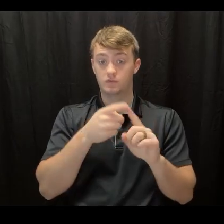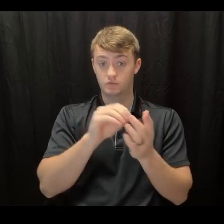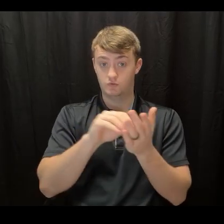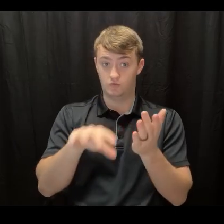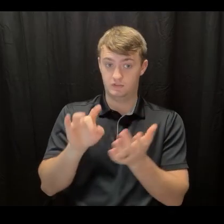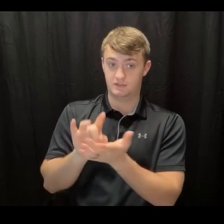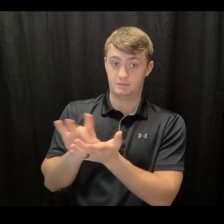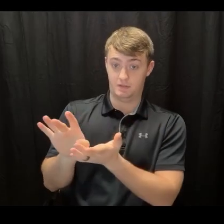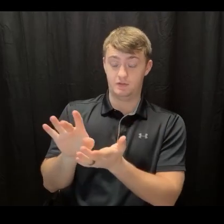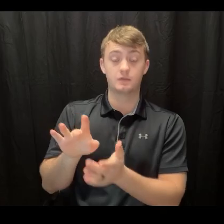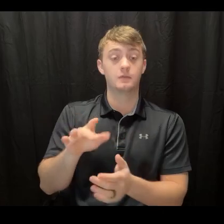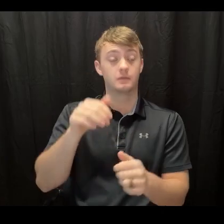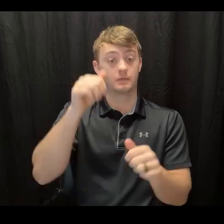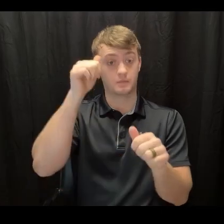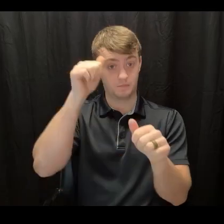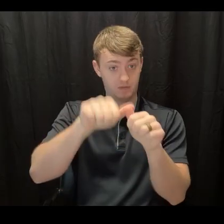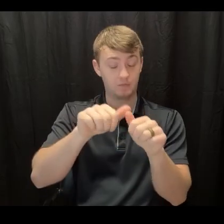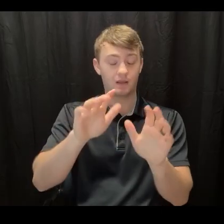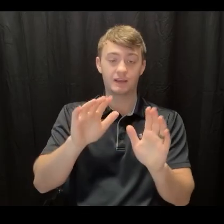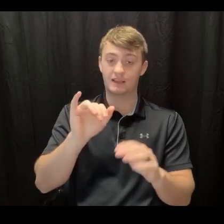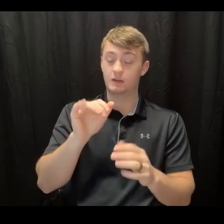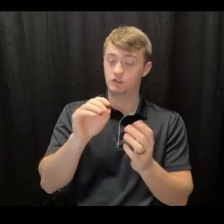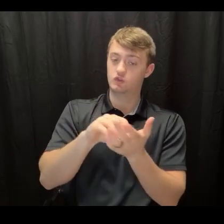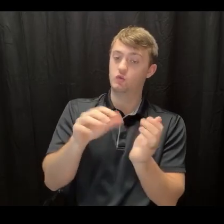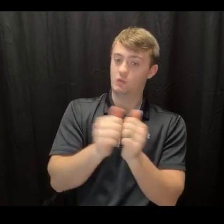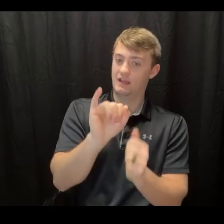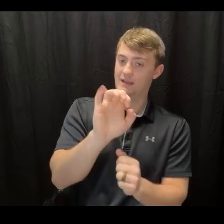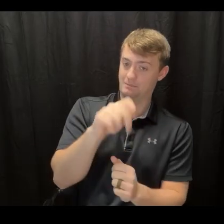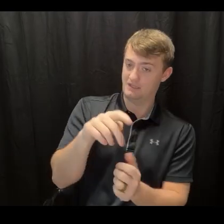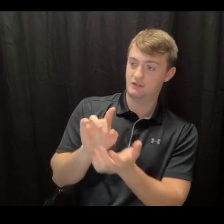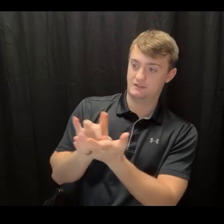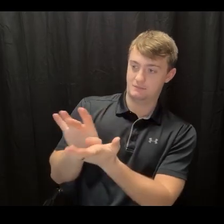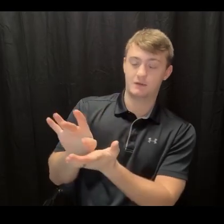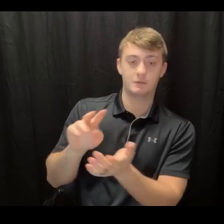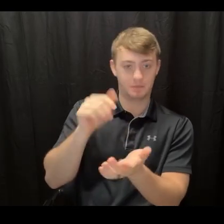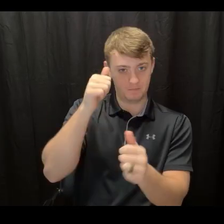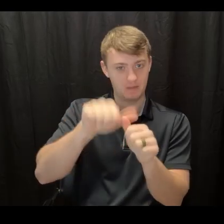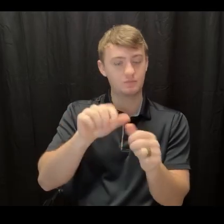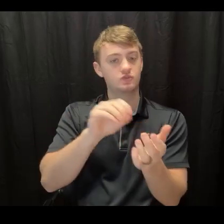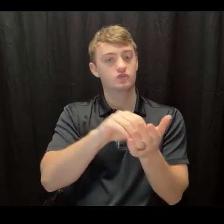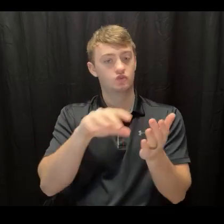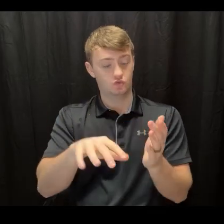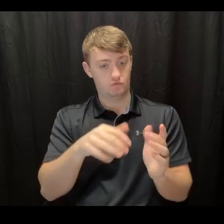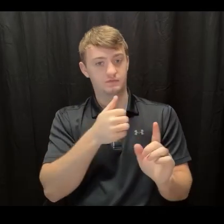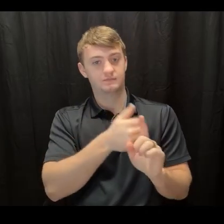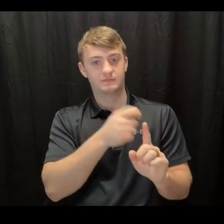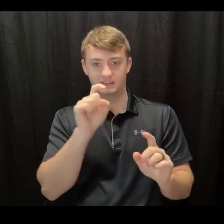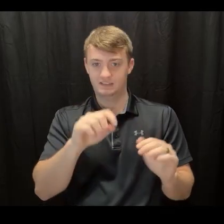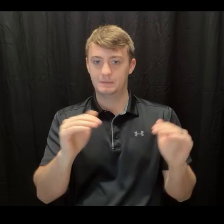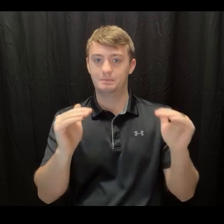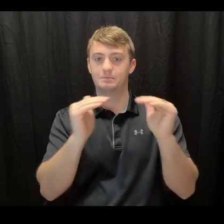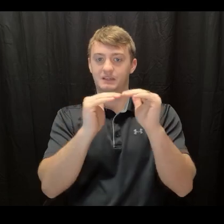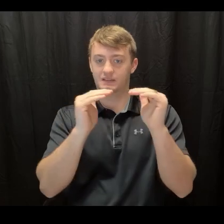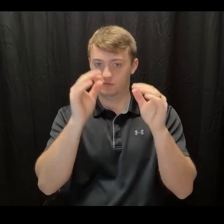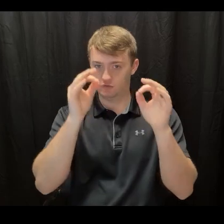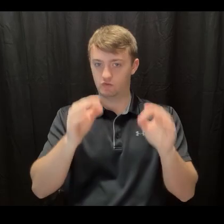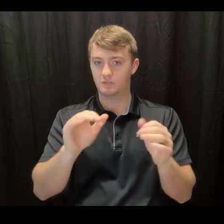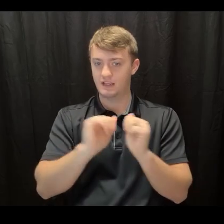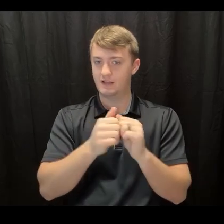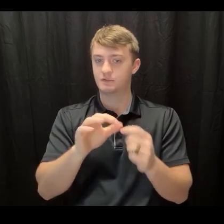a student is expelled, just remember that if a student with an IEP is expelled, just remember the student's ARC needs to meet